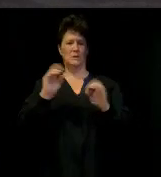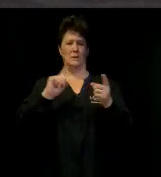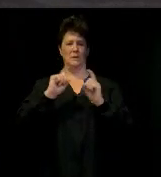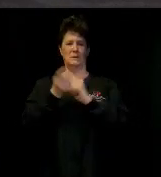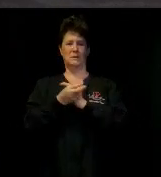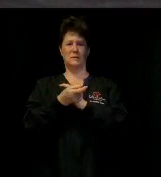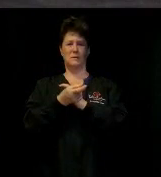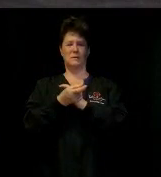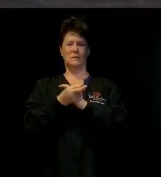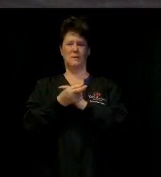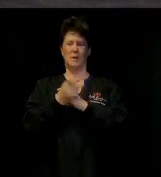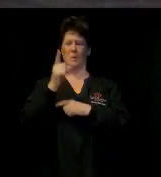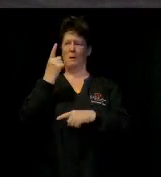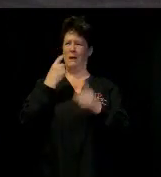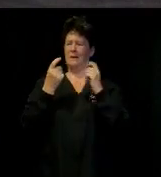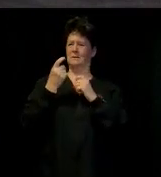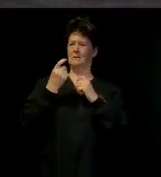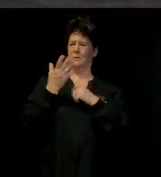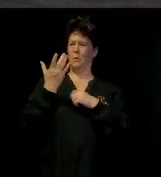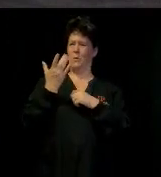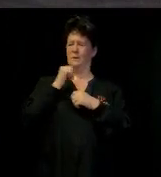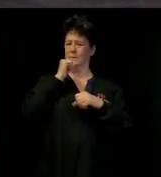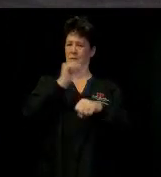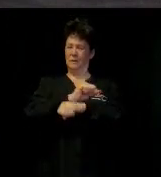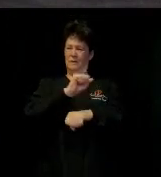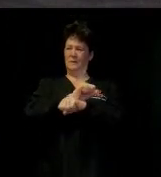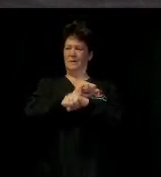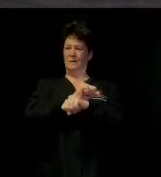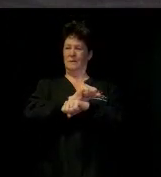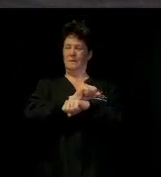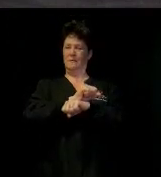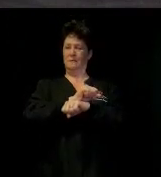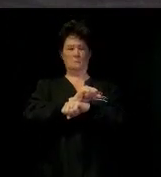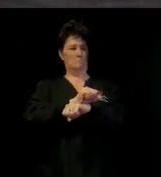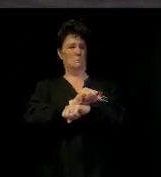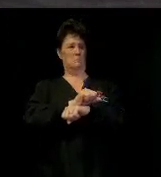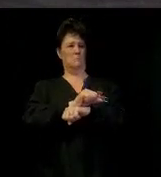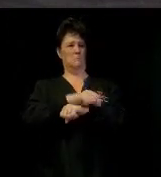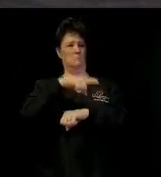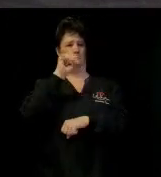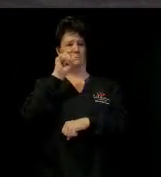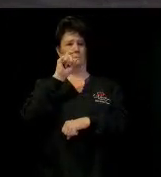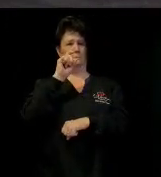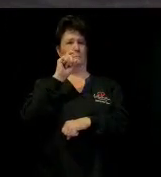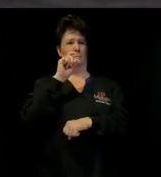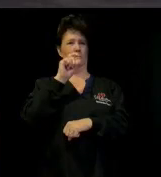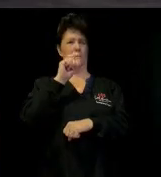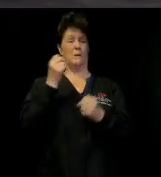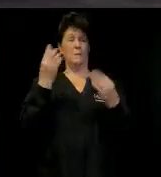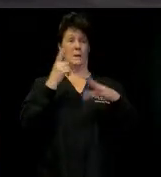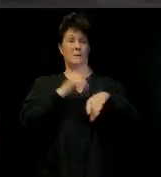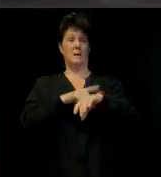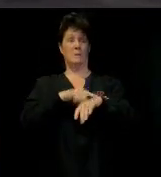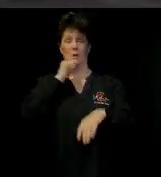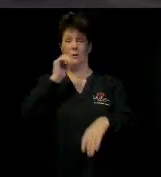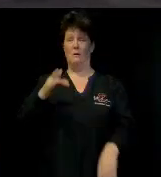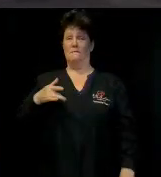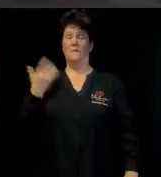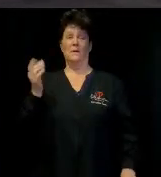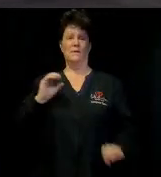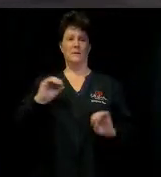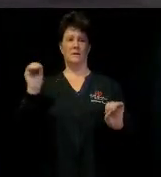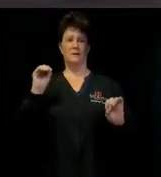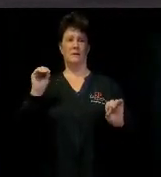not working? How many of us have been there? Maybe you're there today. We were talking about it, man. There's a lot of times you don't feel anything. If there's anything